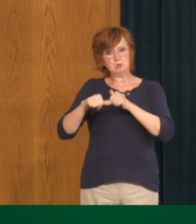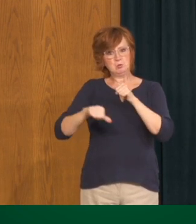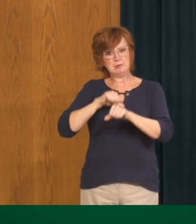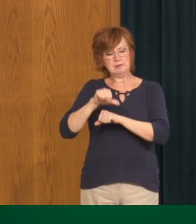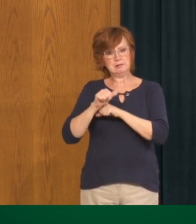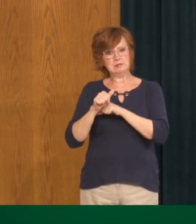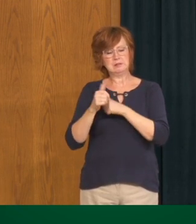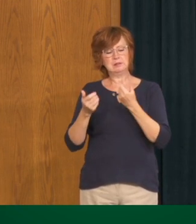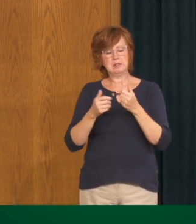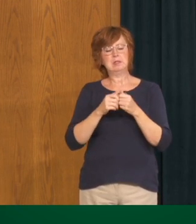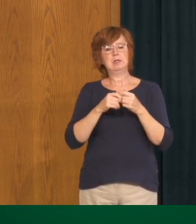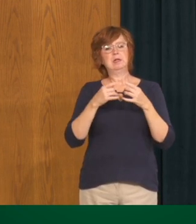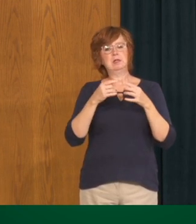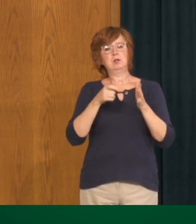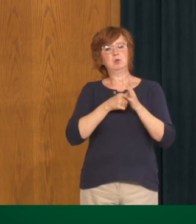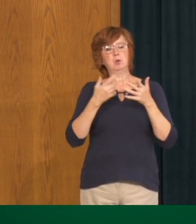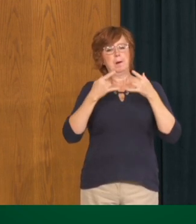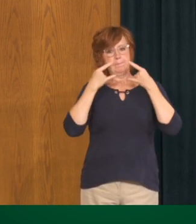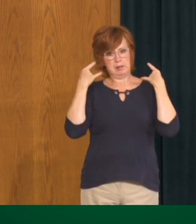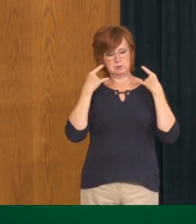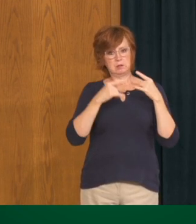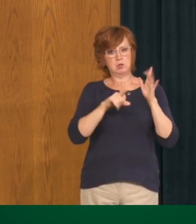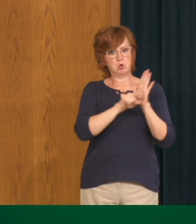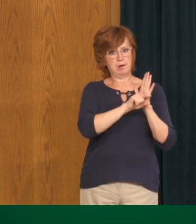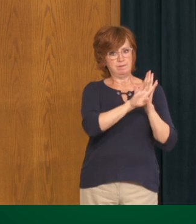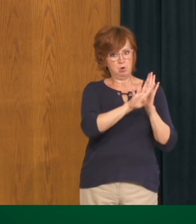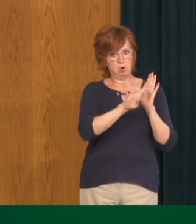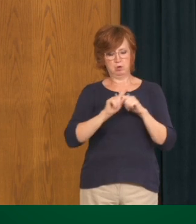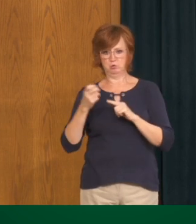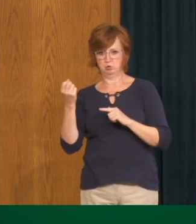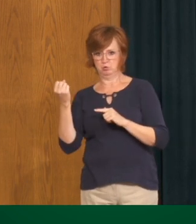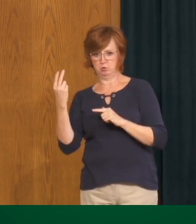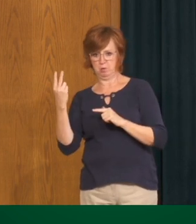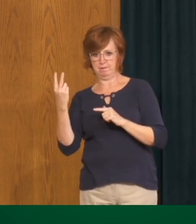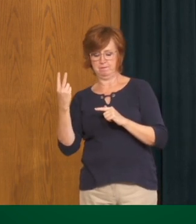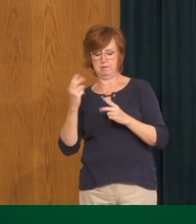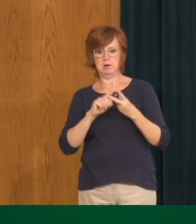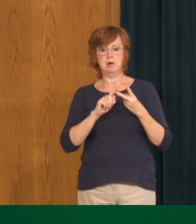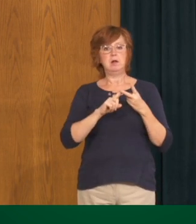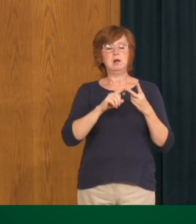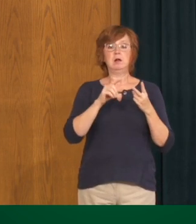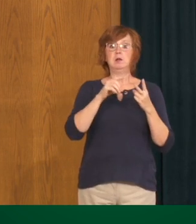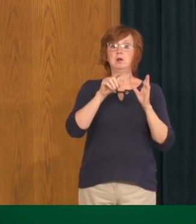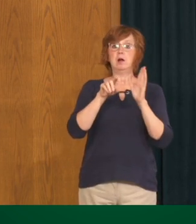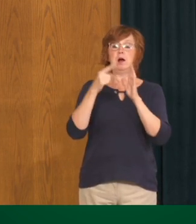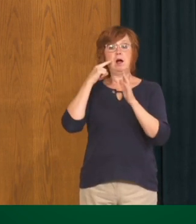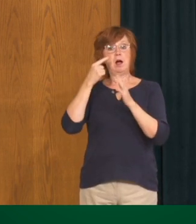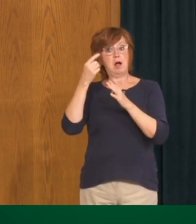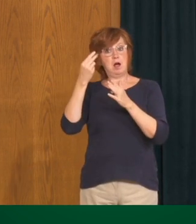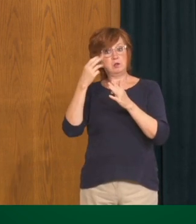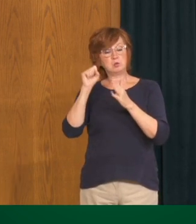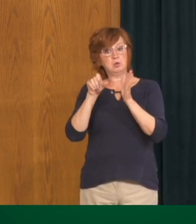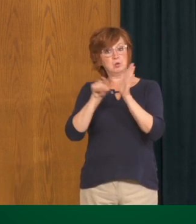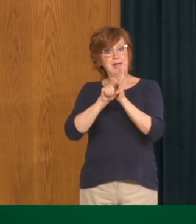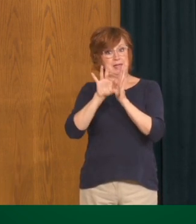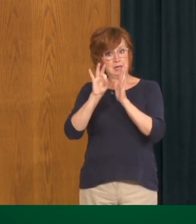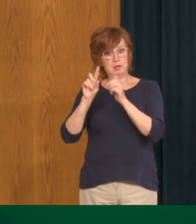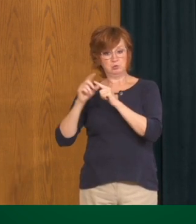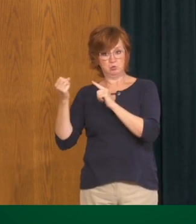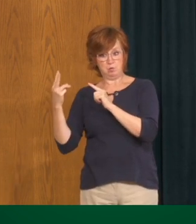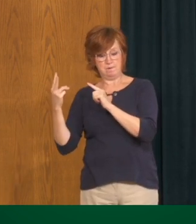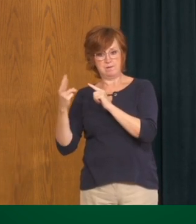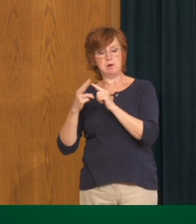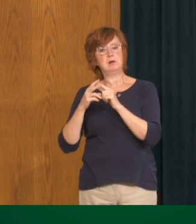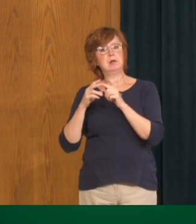4 through 12. For those students in grades 9 through 12, masks may also be required in classrooms where it's not possible